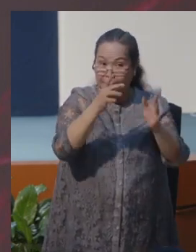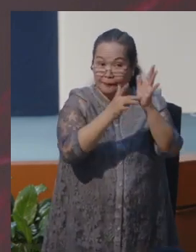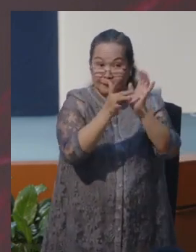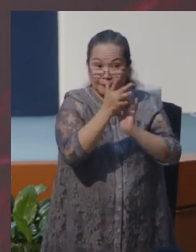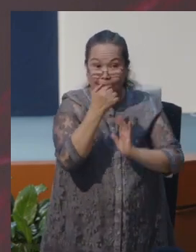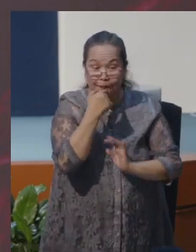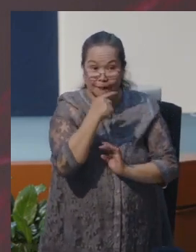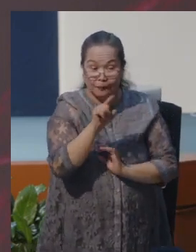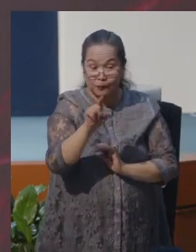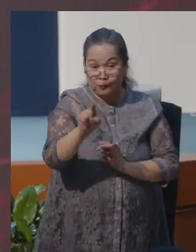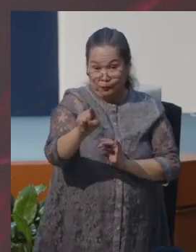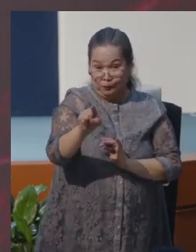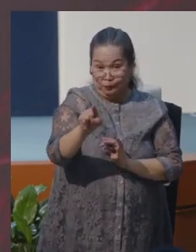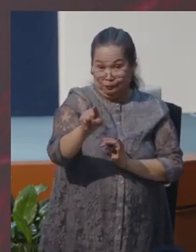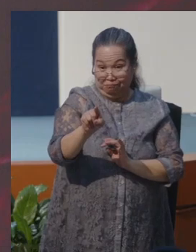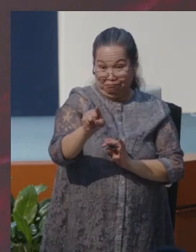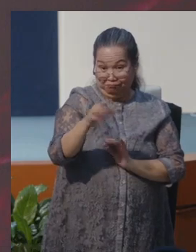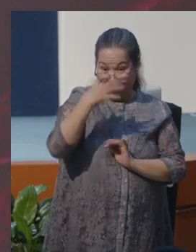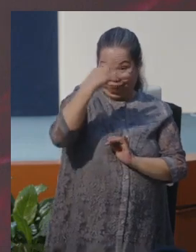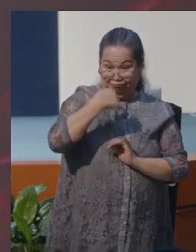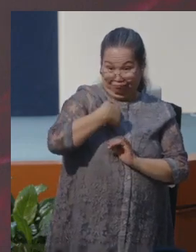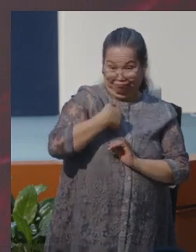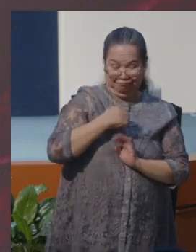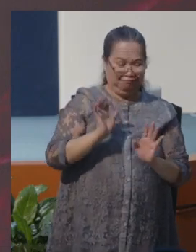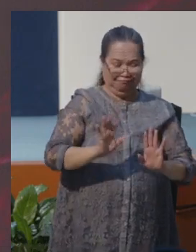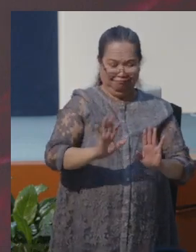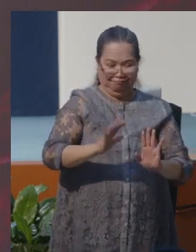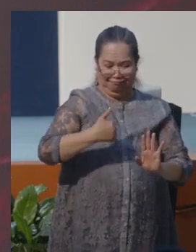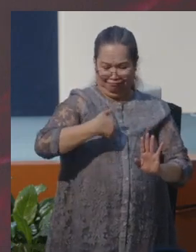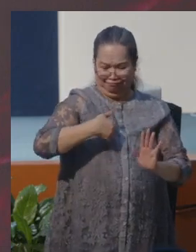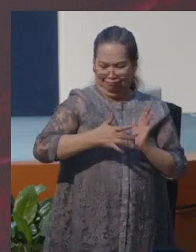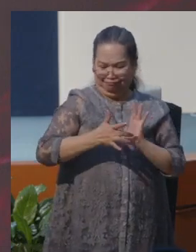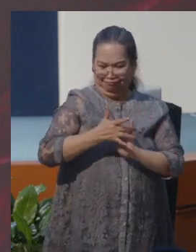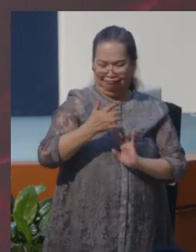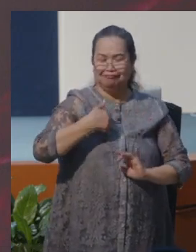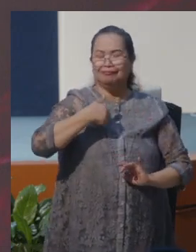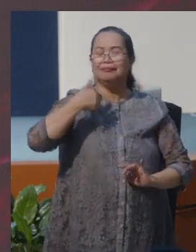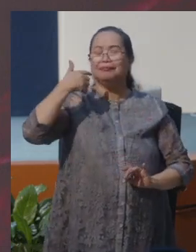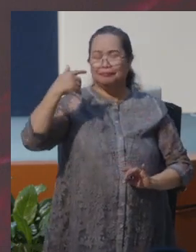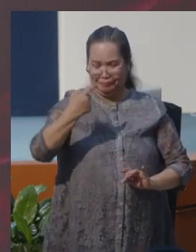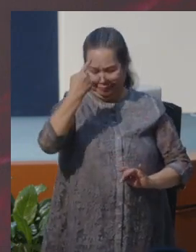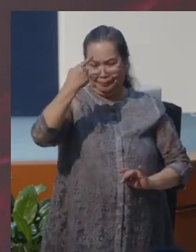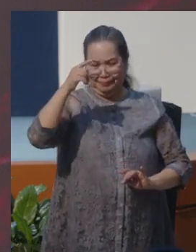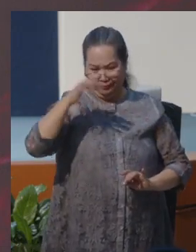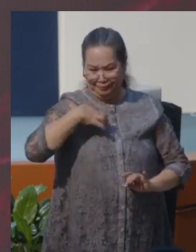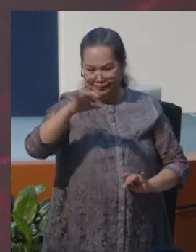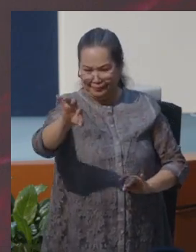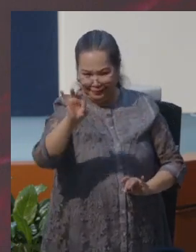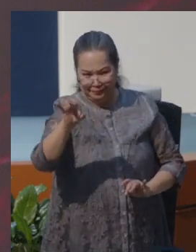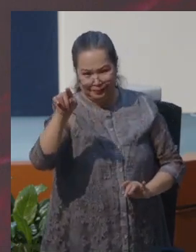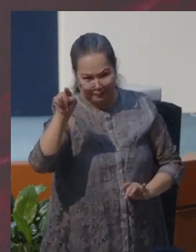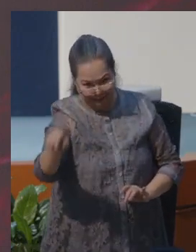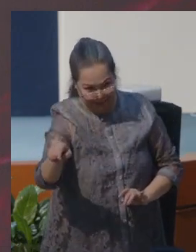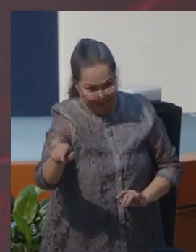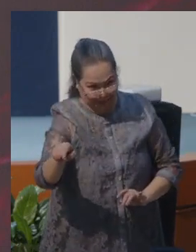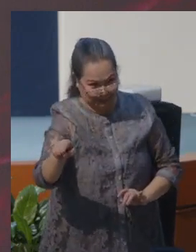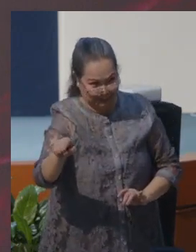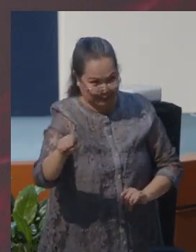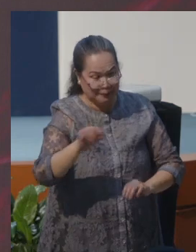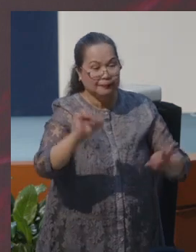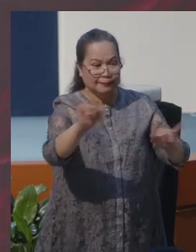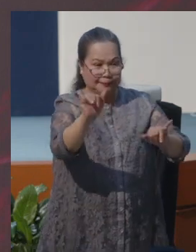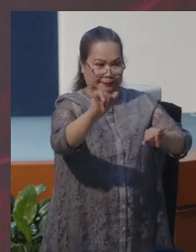Jesus, you did not choose me, but I chose you. Pareho din yung salitang ginamit ni Pablo